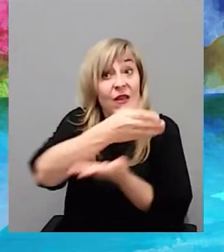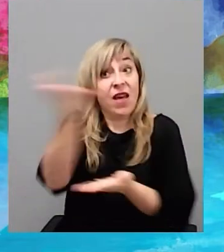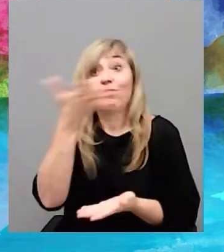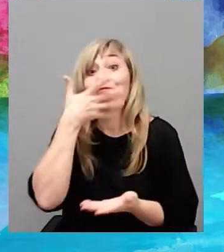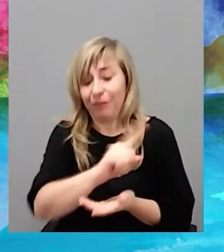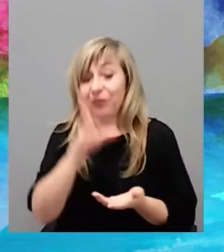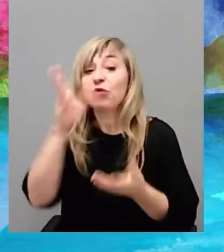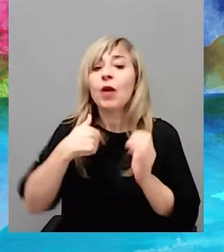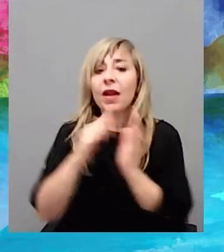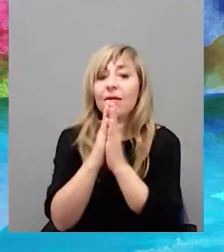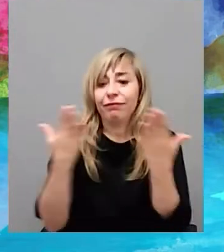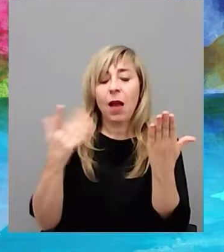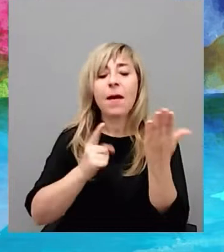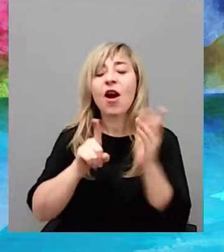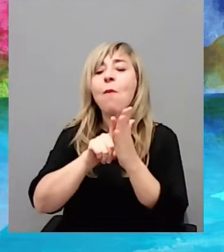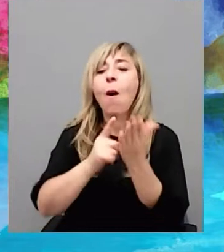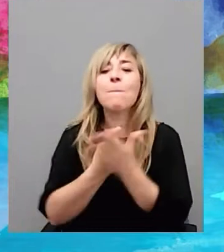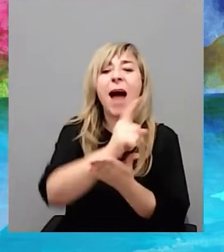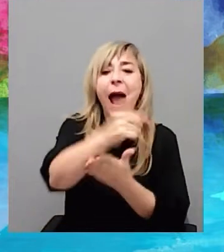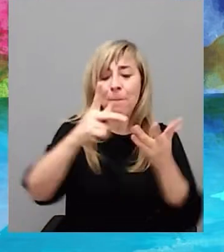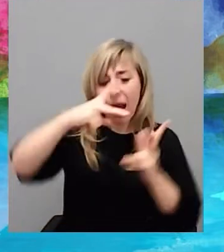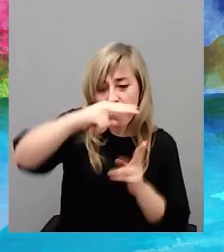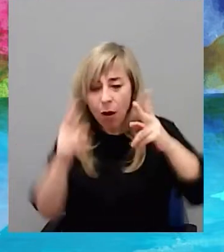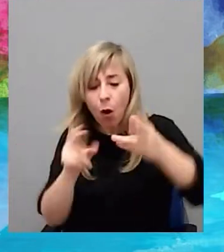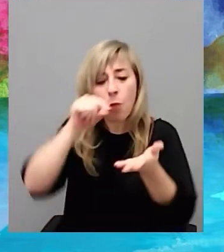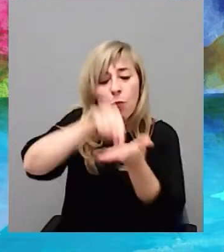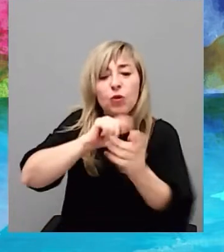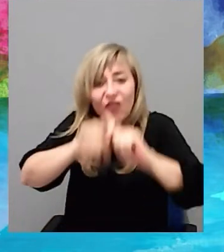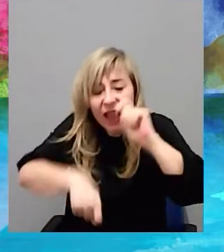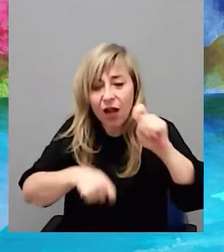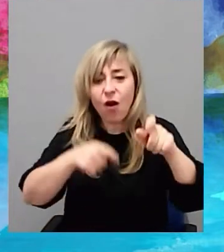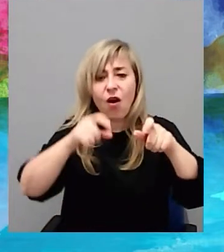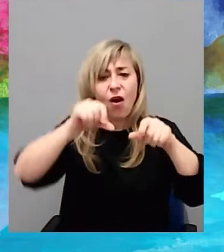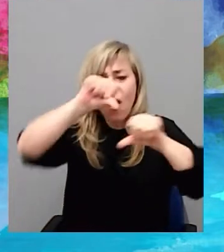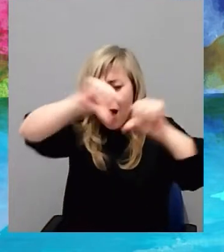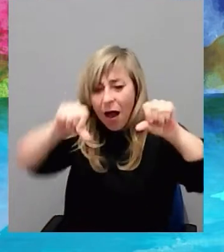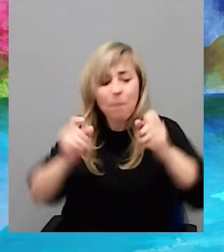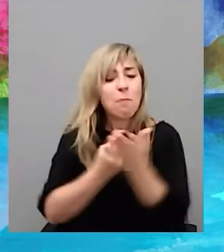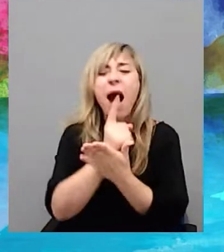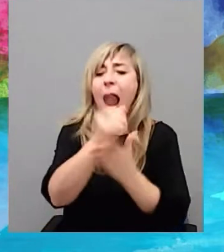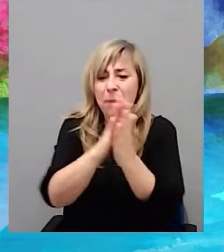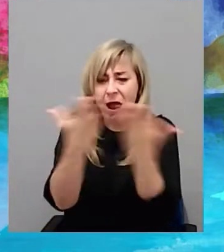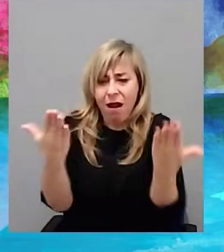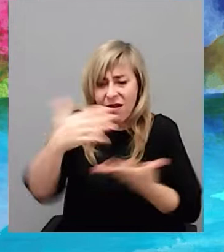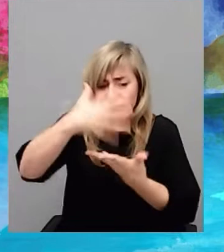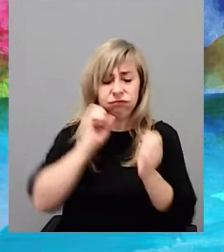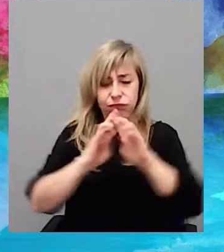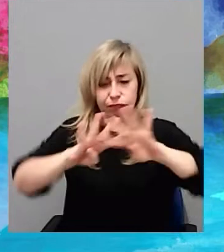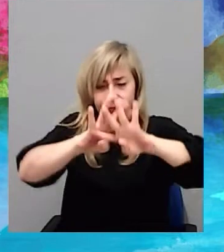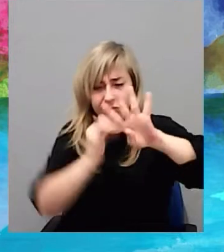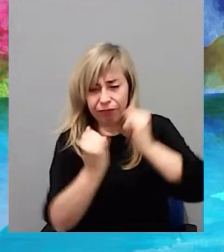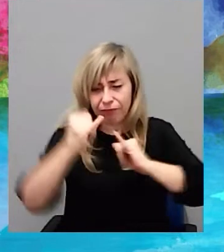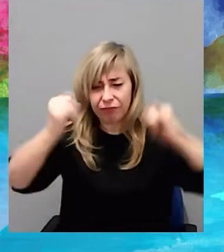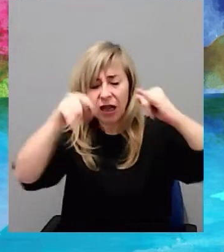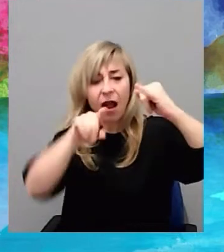And we map. Here we have a map of the different streets, the different itineraries, and so